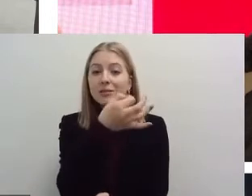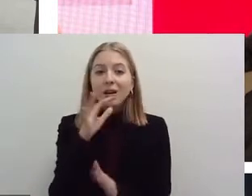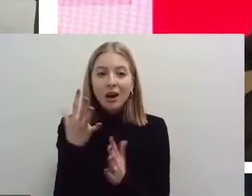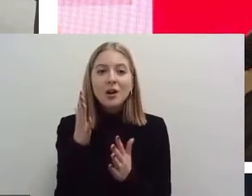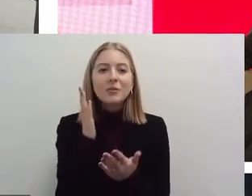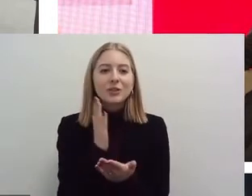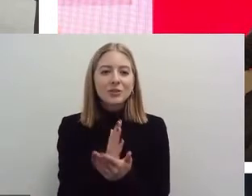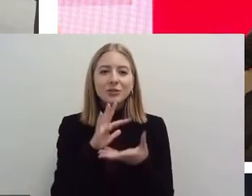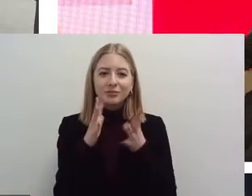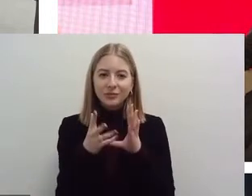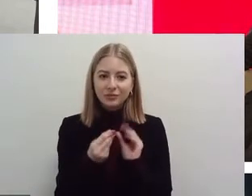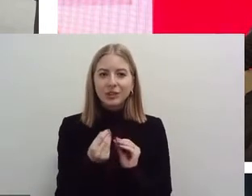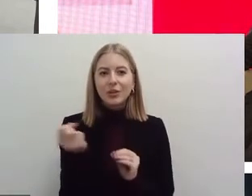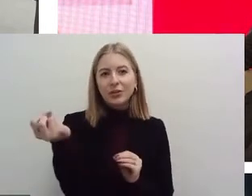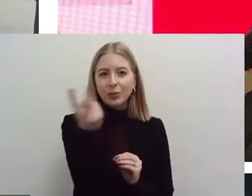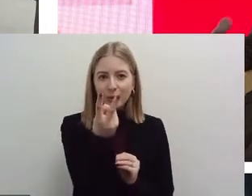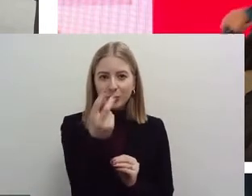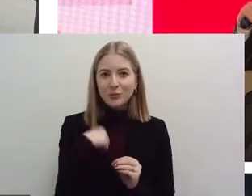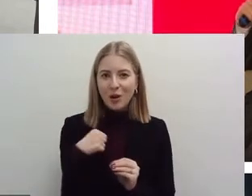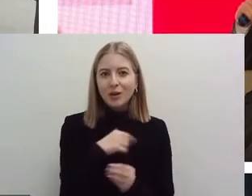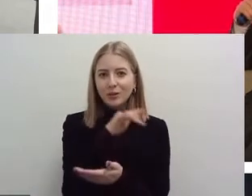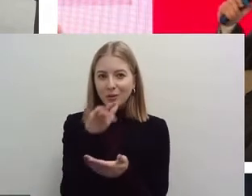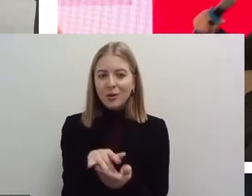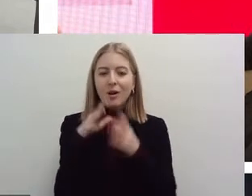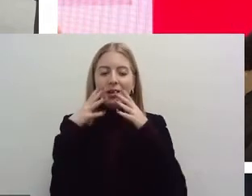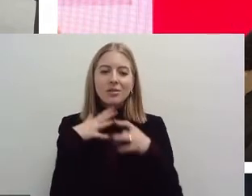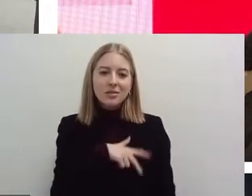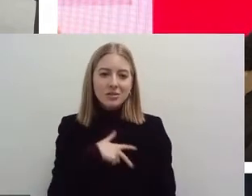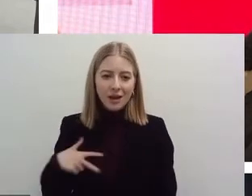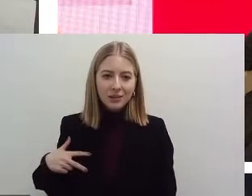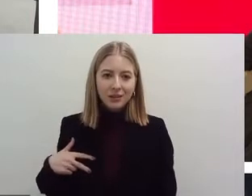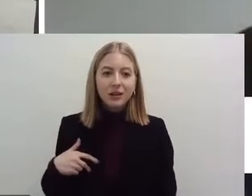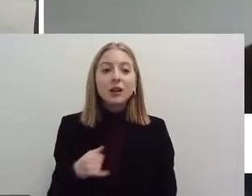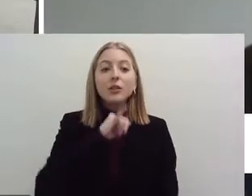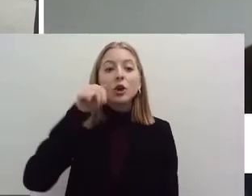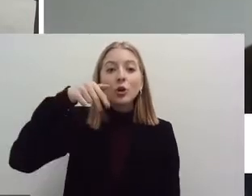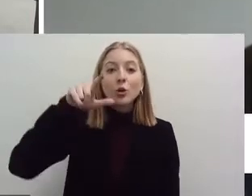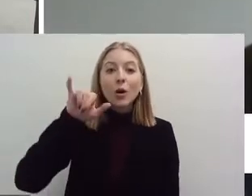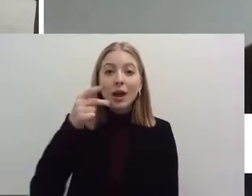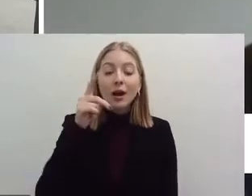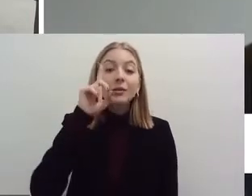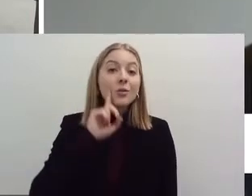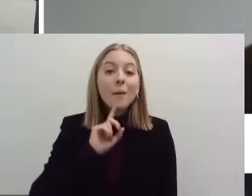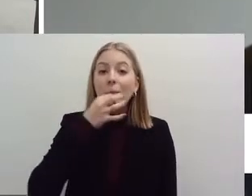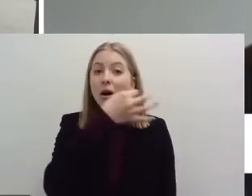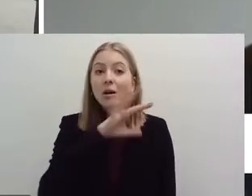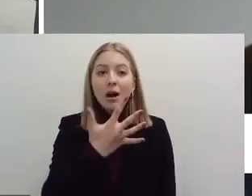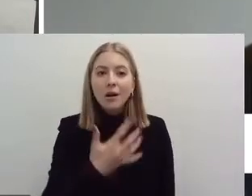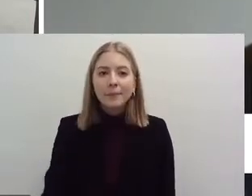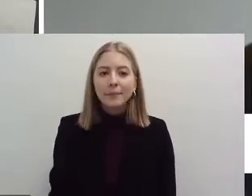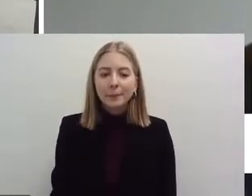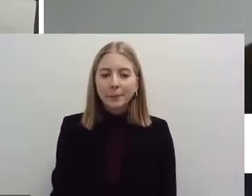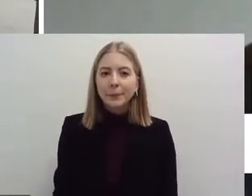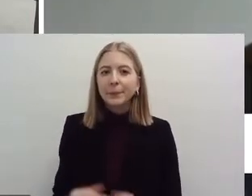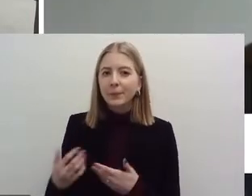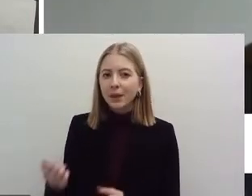Definitely. I hope you can hear me well. Yes, indeed. And first of all, thank you for the invitation. It's great to be here,